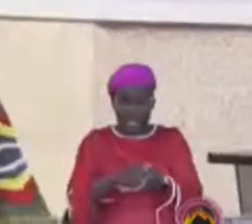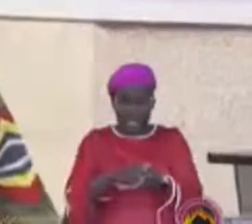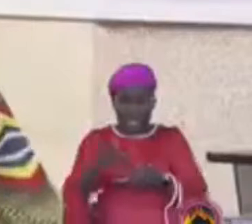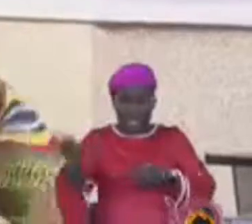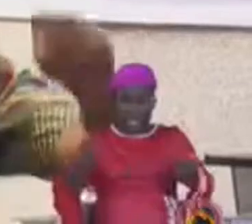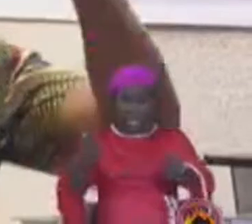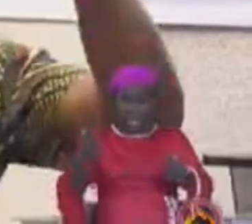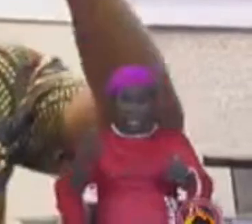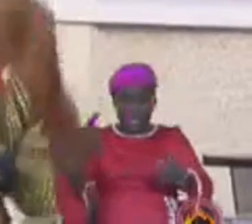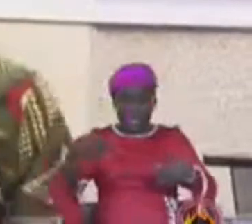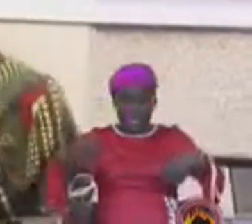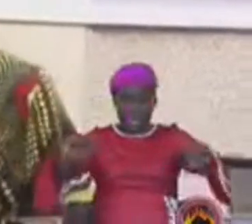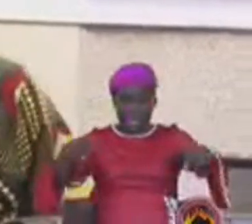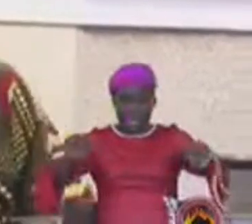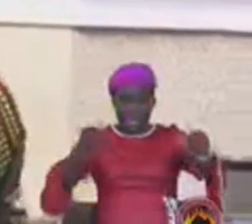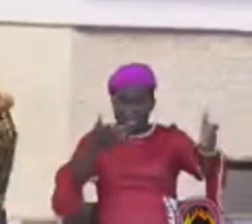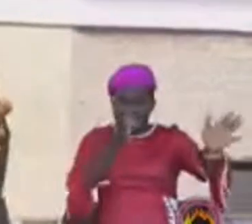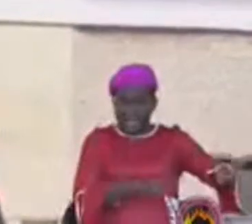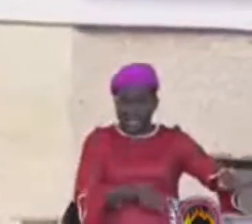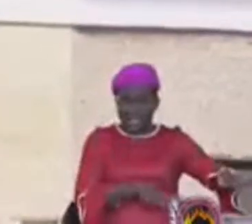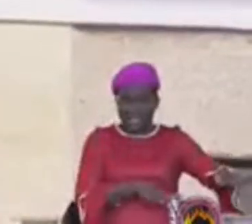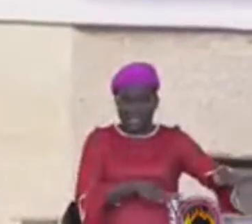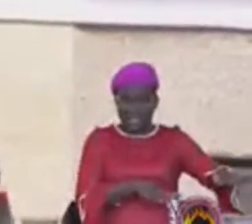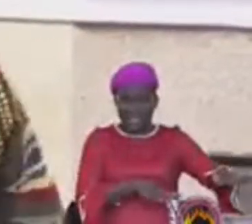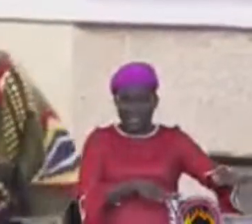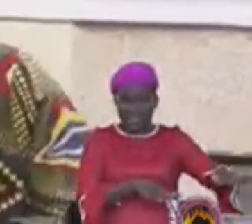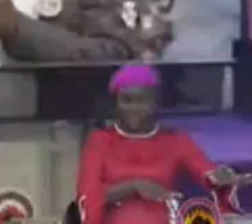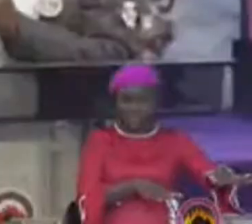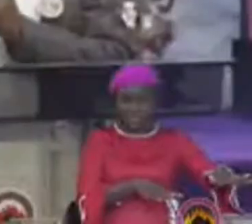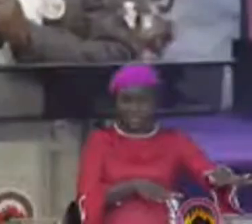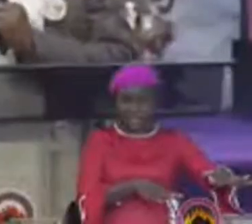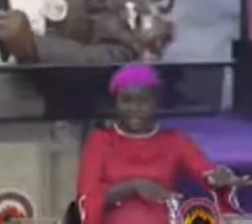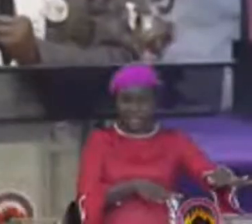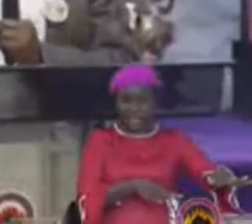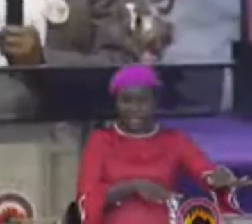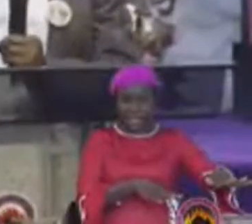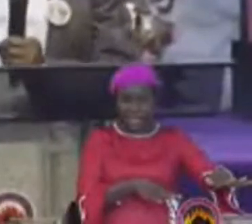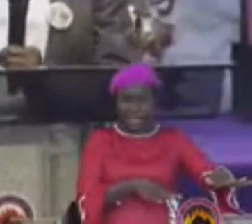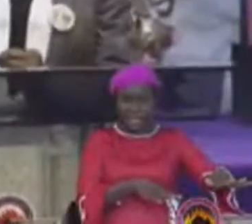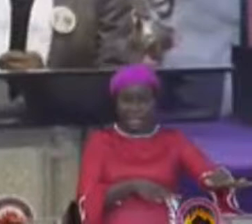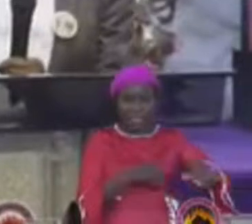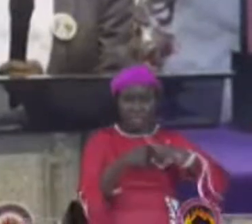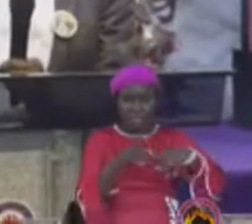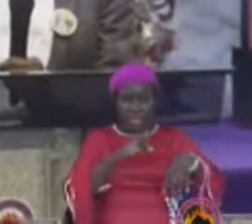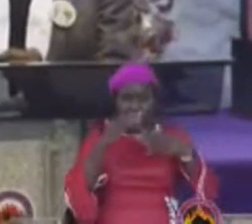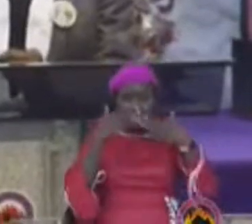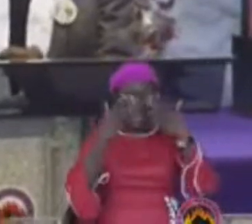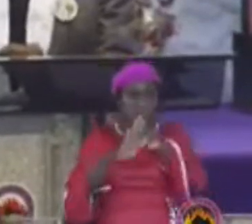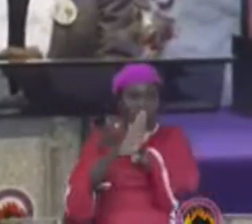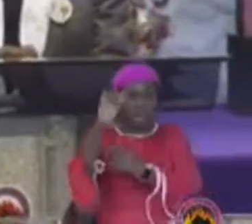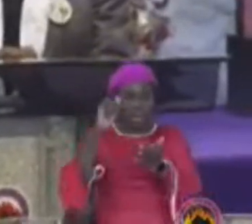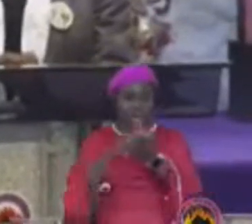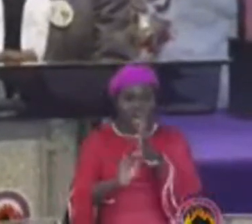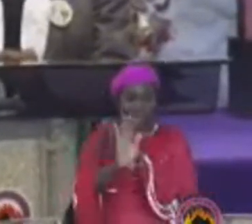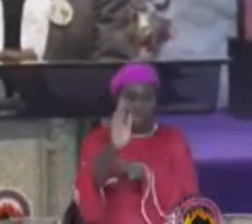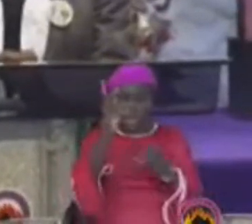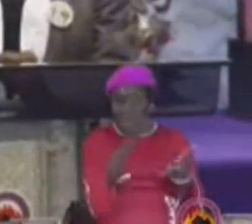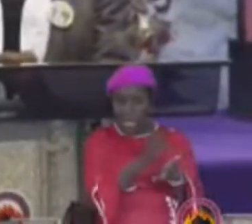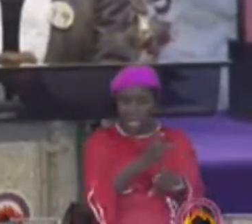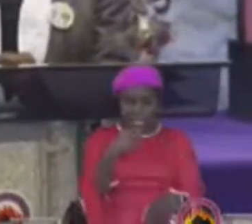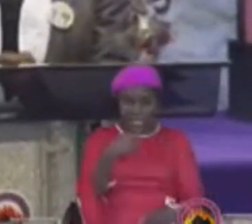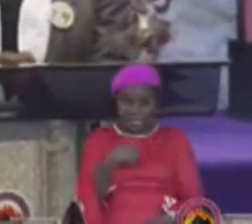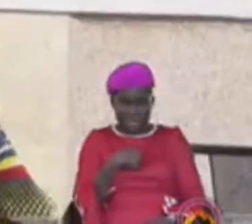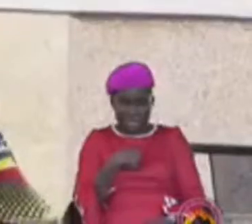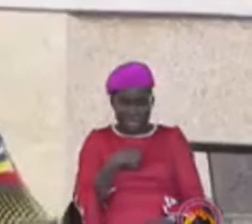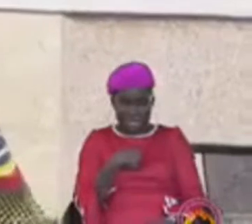laye Kilo se eseyin kilo se eseyin gbogbo eseyin o ma du mi tele mi o re rin dada mi o